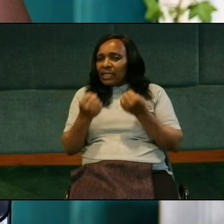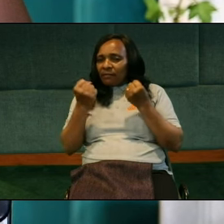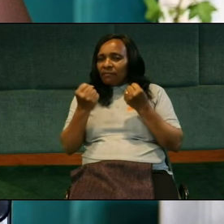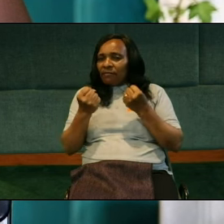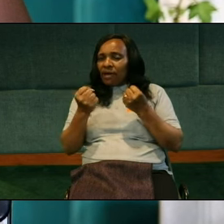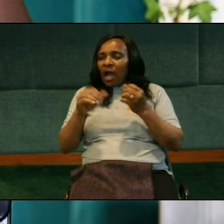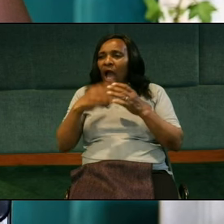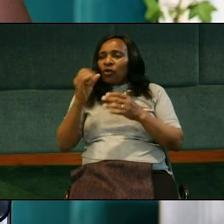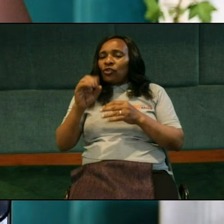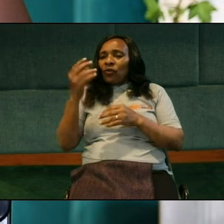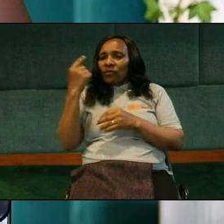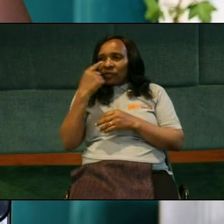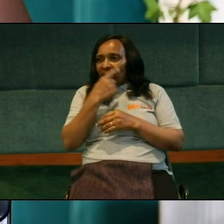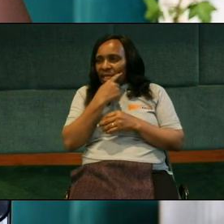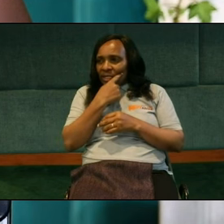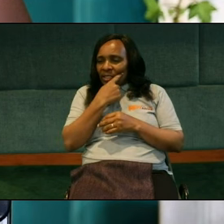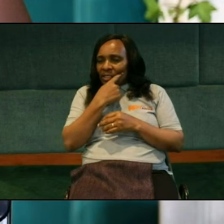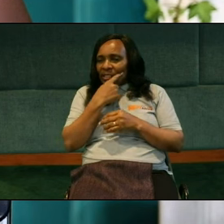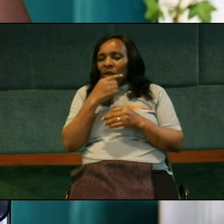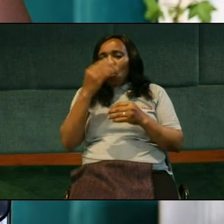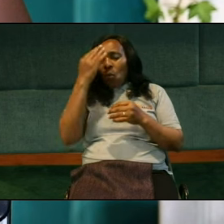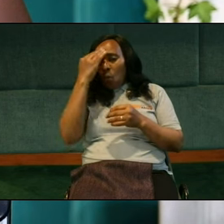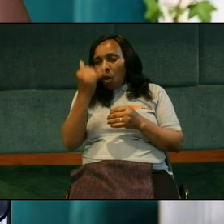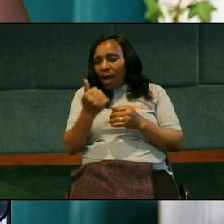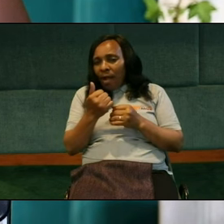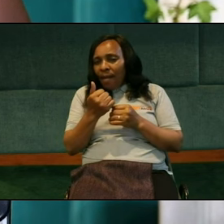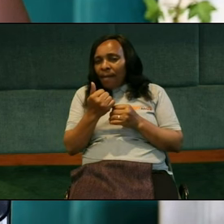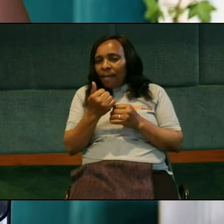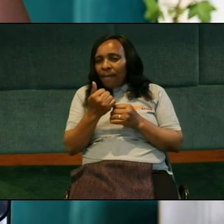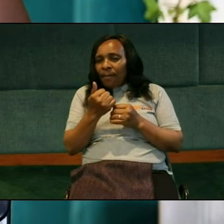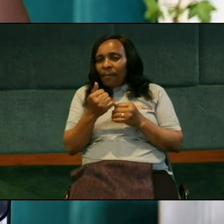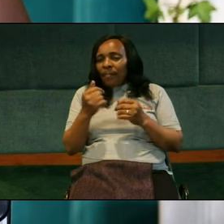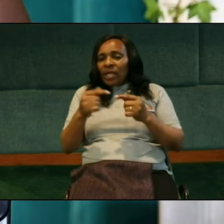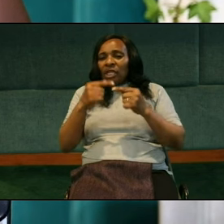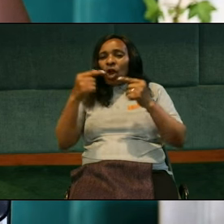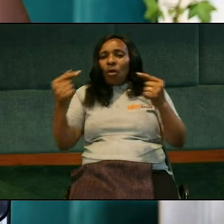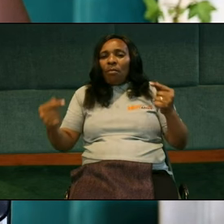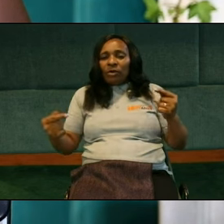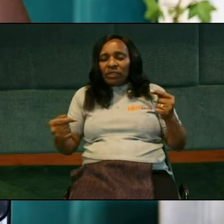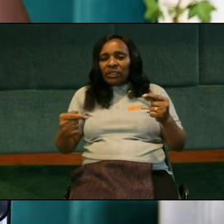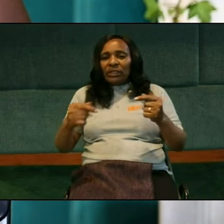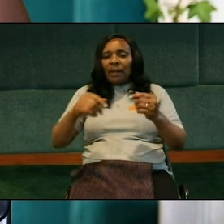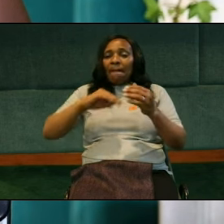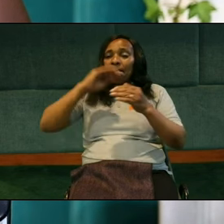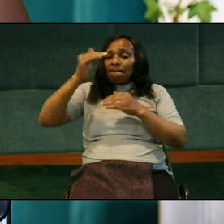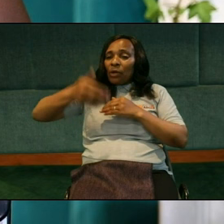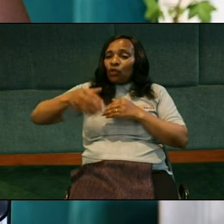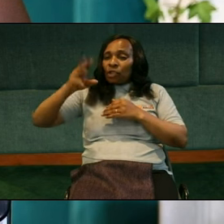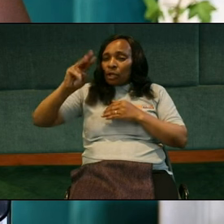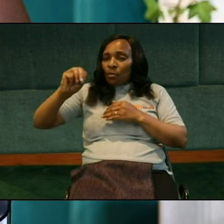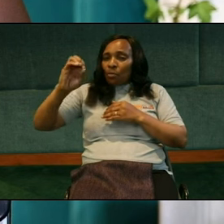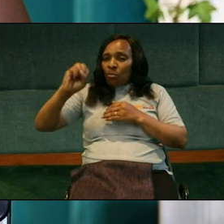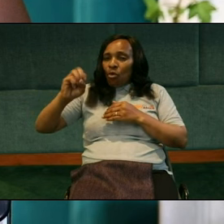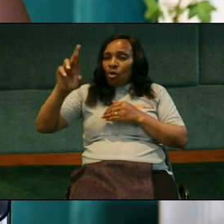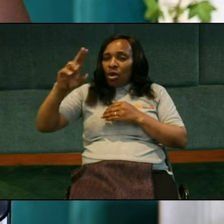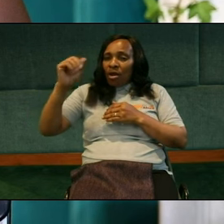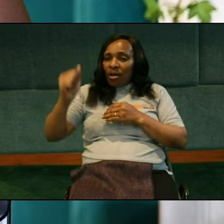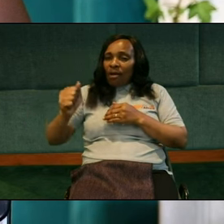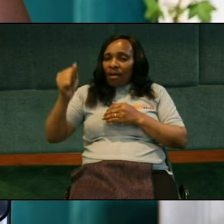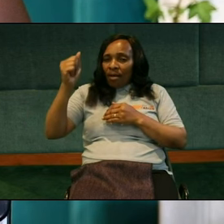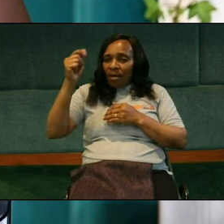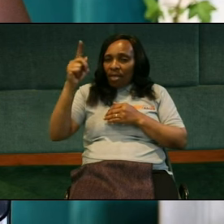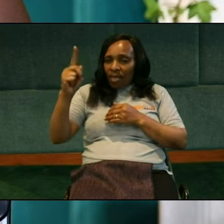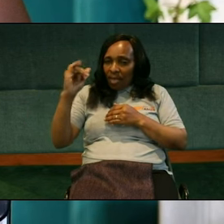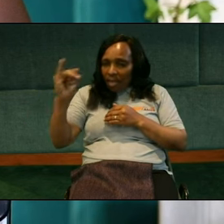safely out of sight. He built them on a hillside opposite Mount Moriah, the exact spot where he had